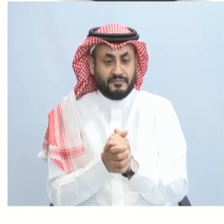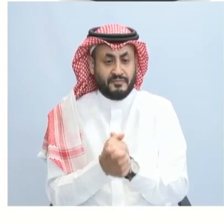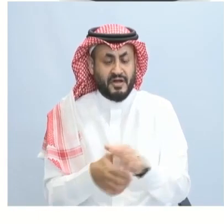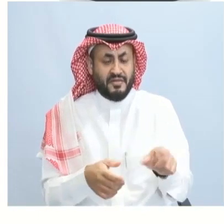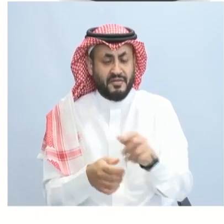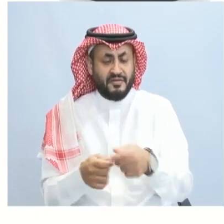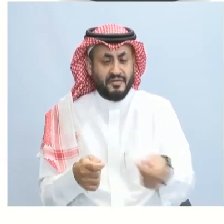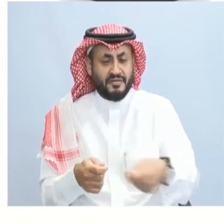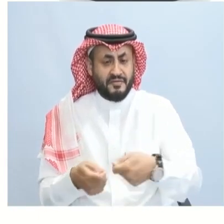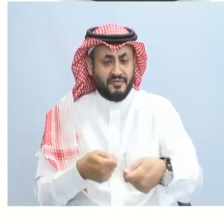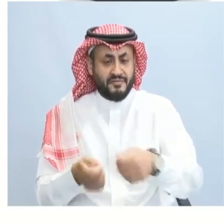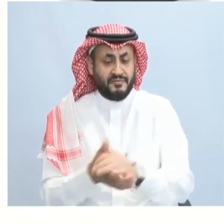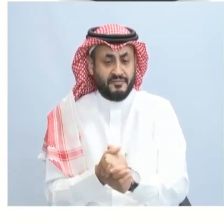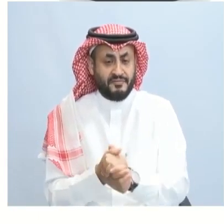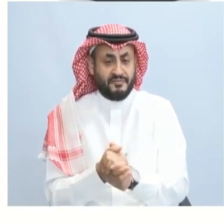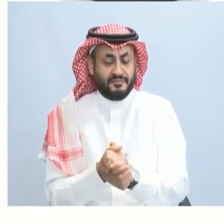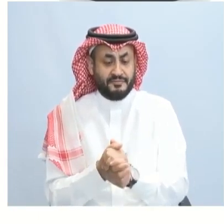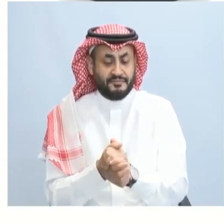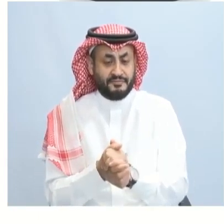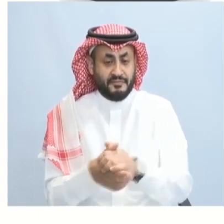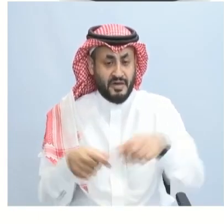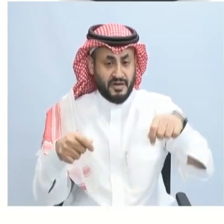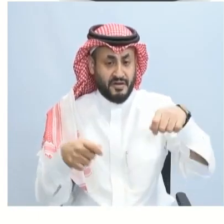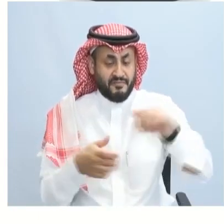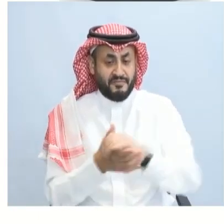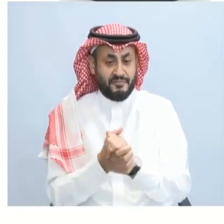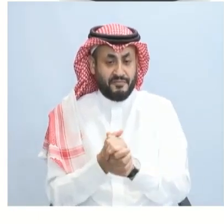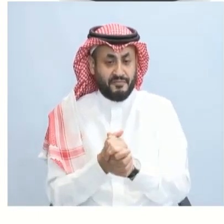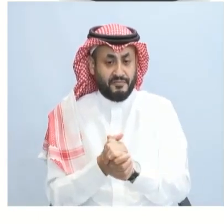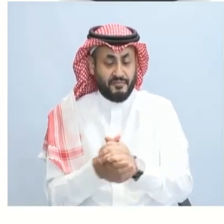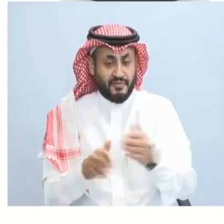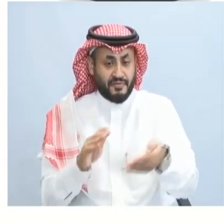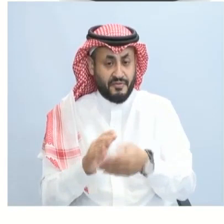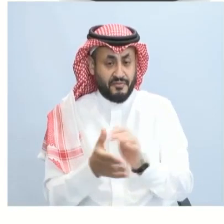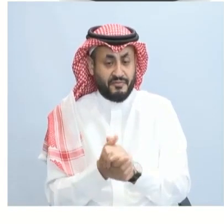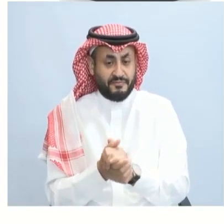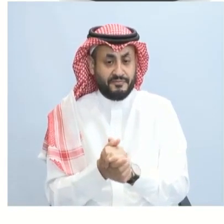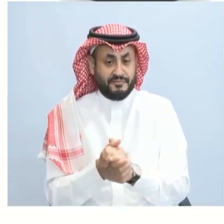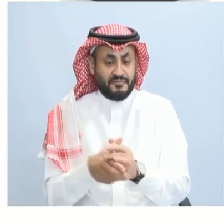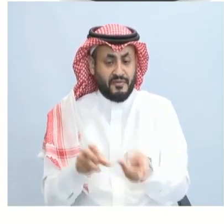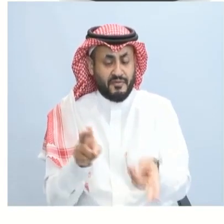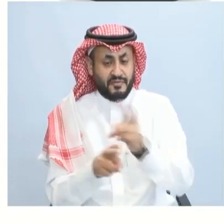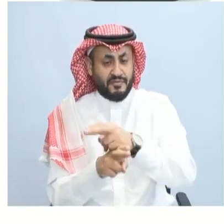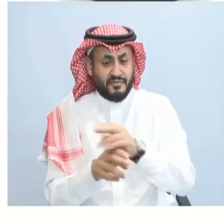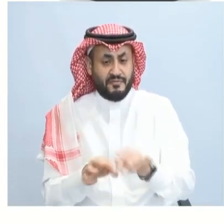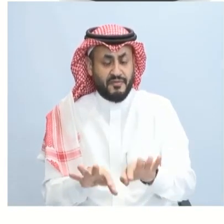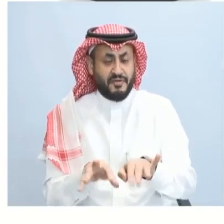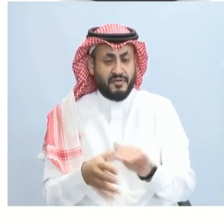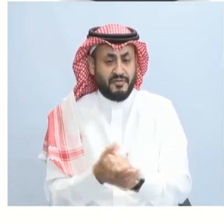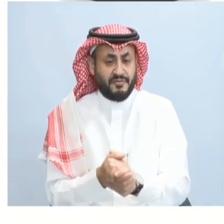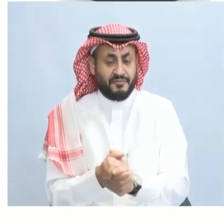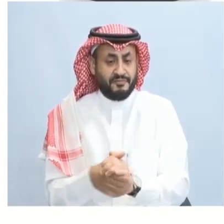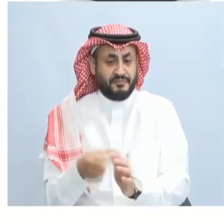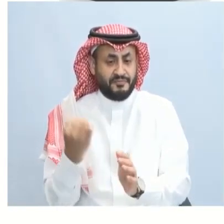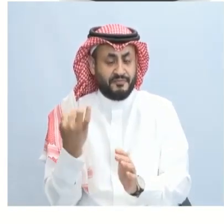like real cash, except it's not on paper. The money in a bank account is converted to a digital code, which can be